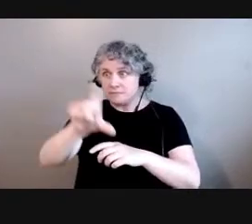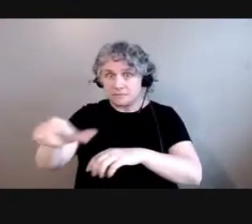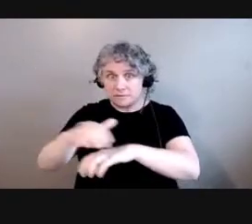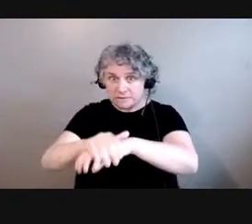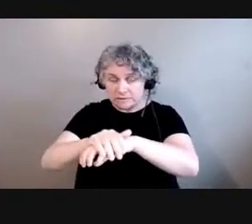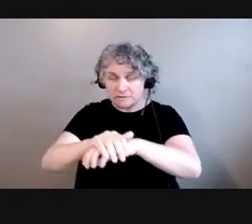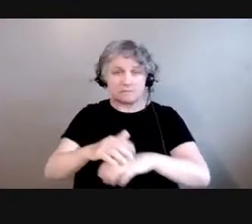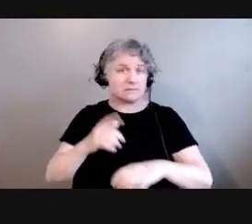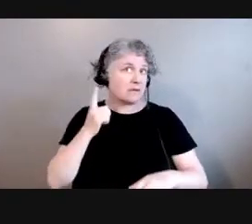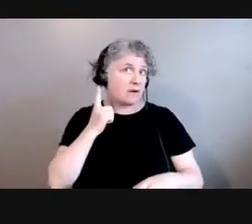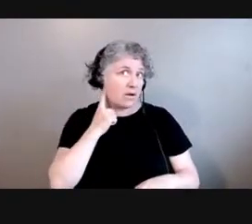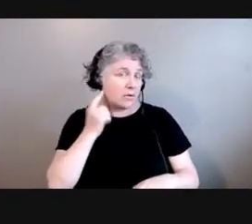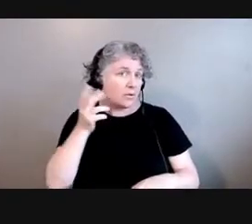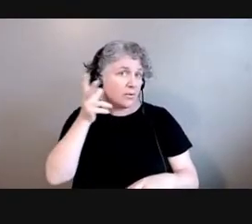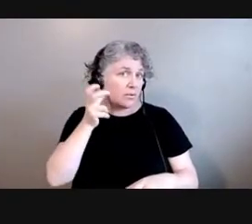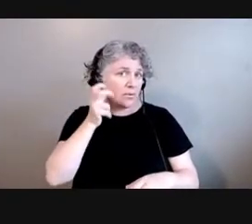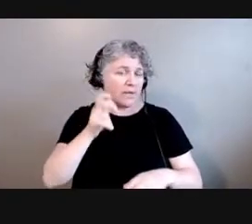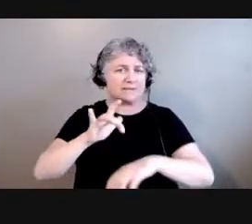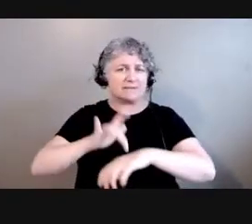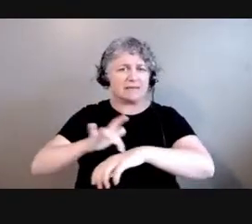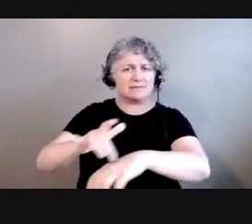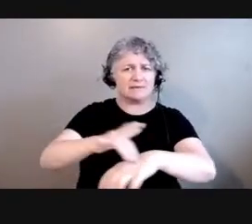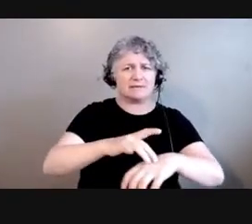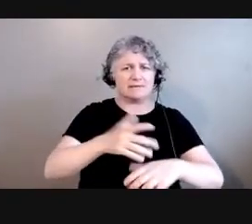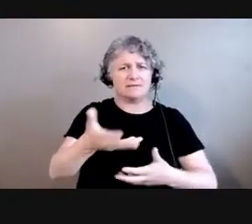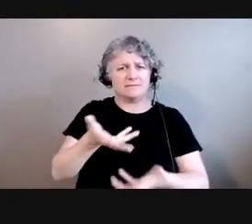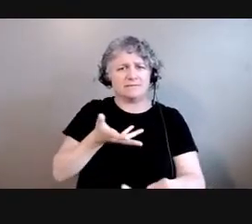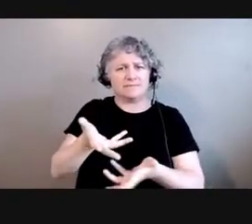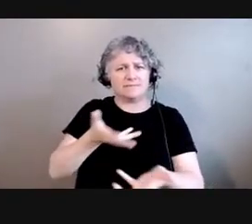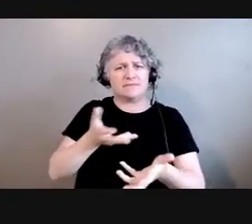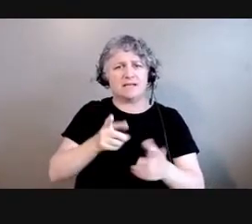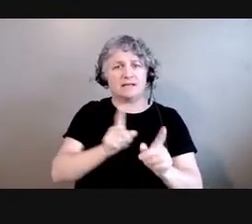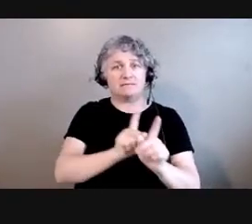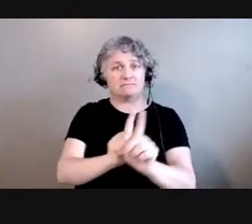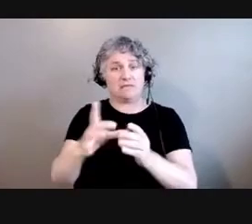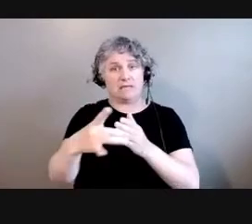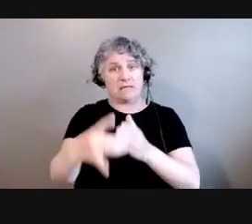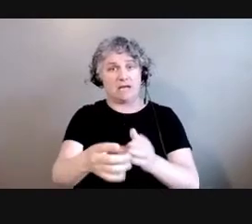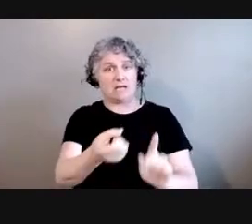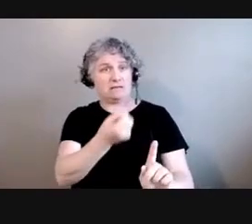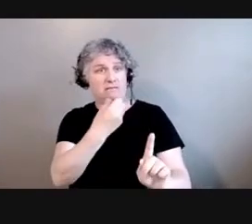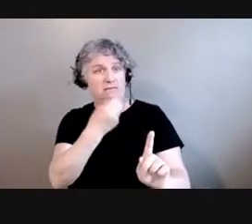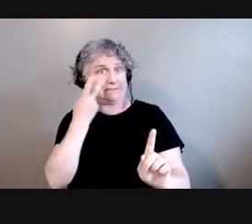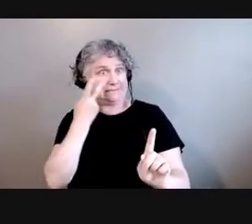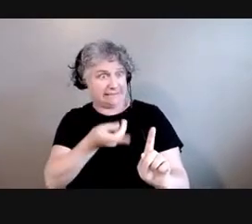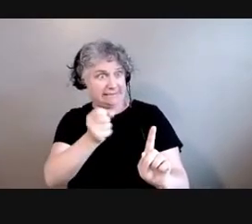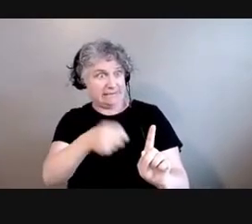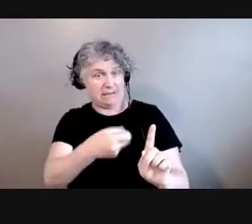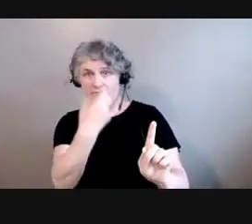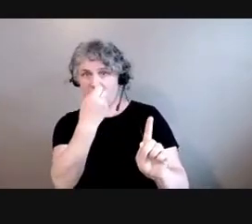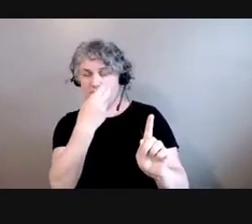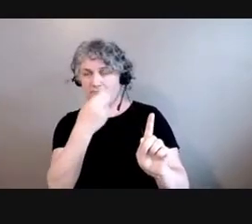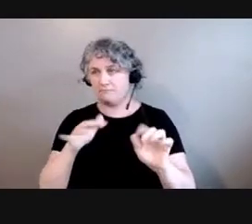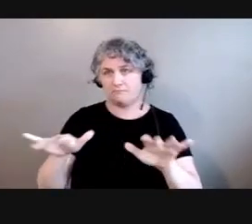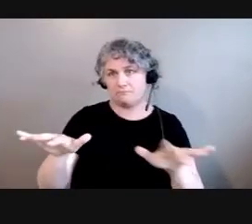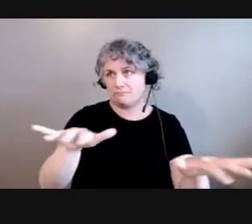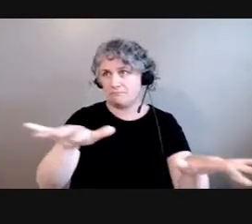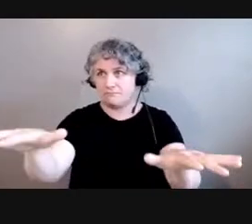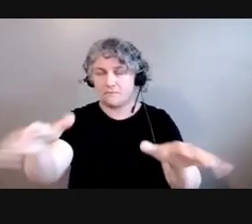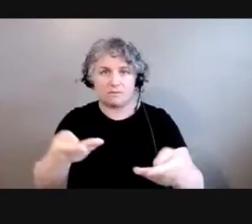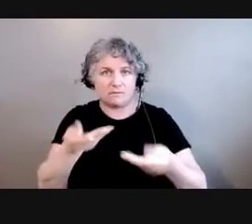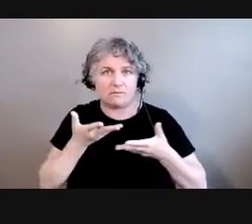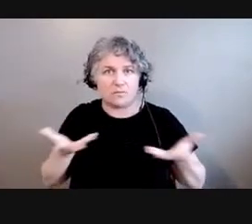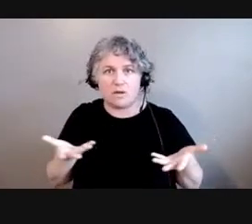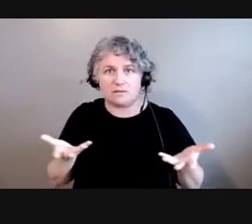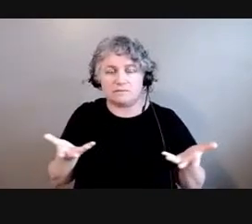tactile interactions, and through a sighted guide. Those are my accessibility needs in the context of parks.